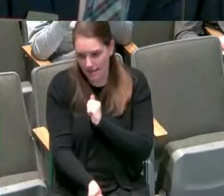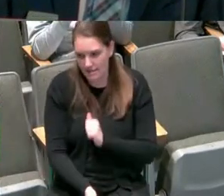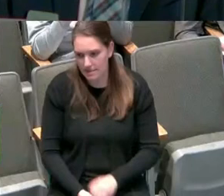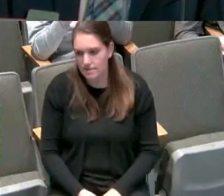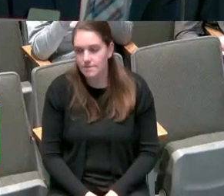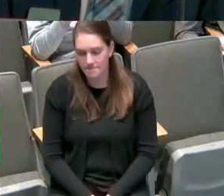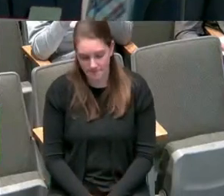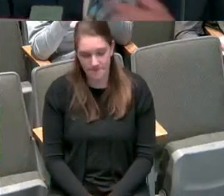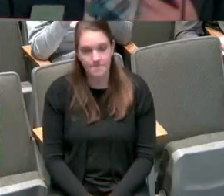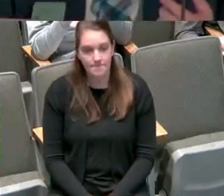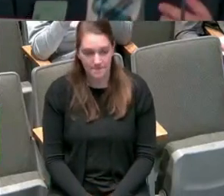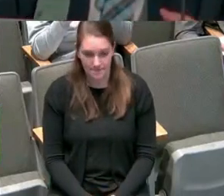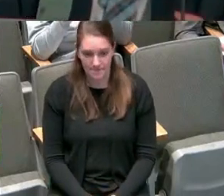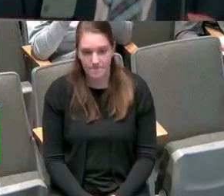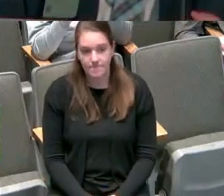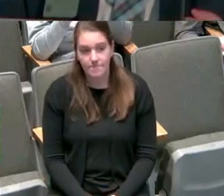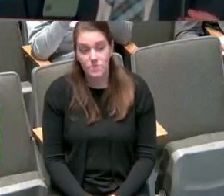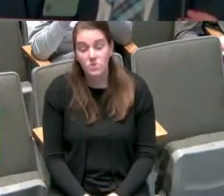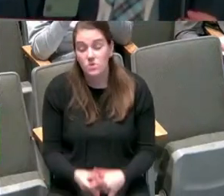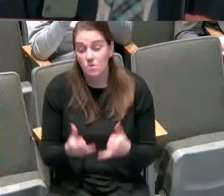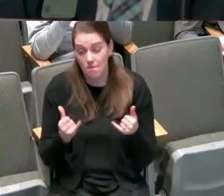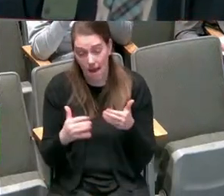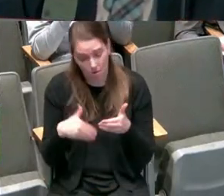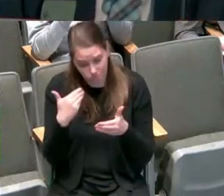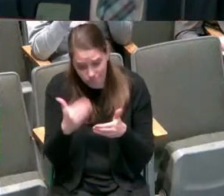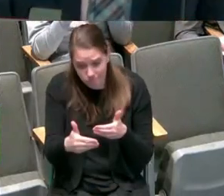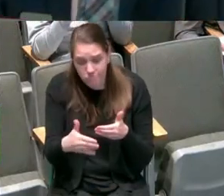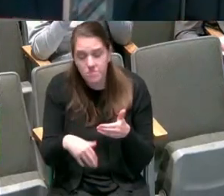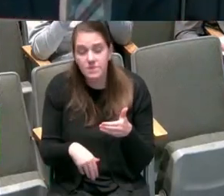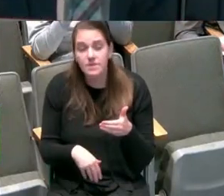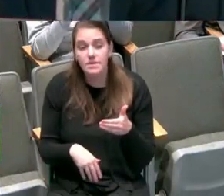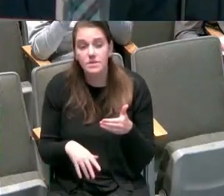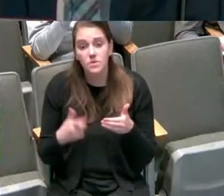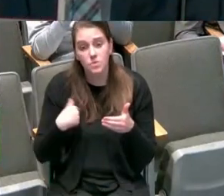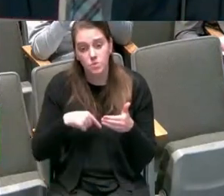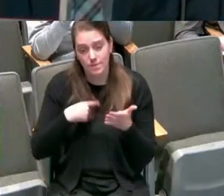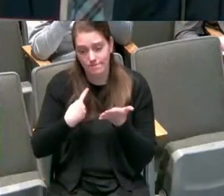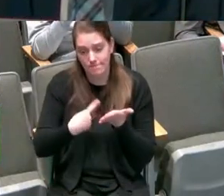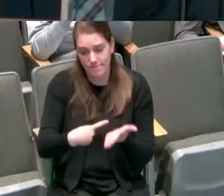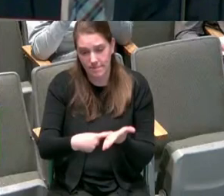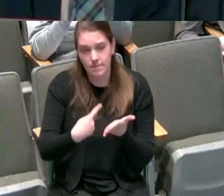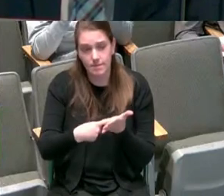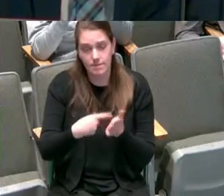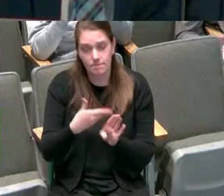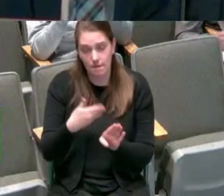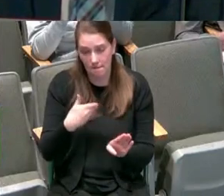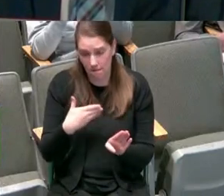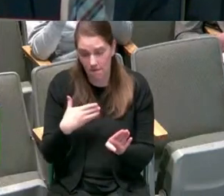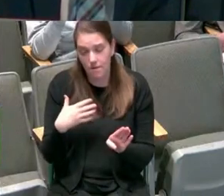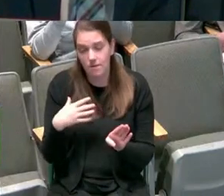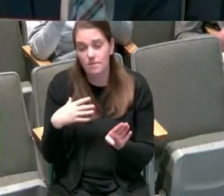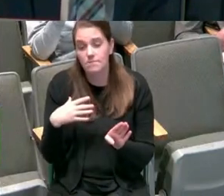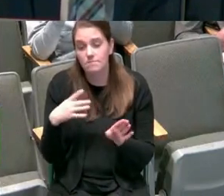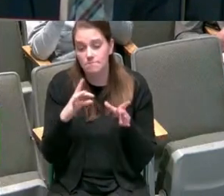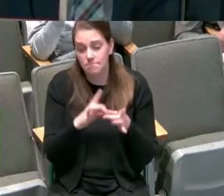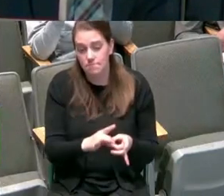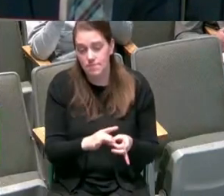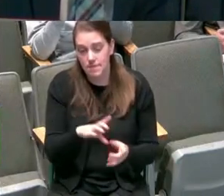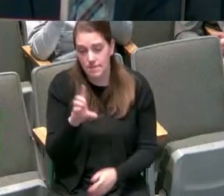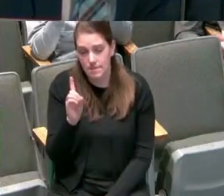so now we will move on as we talked about to the DP W articles